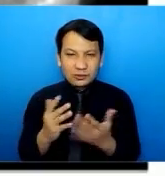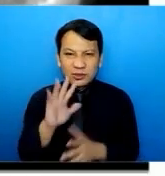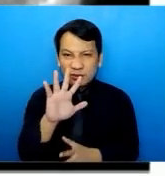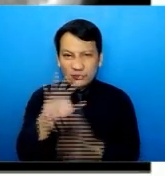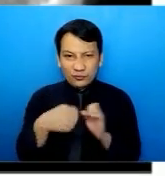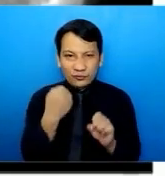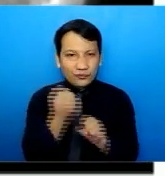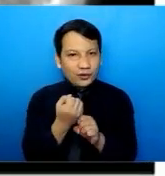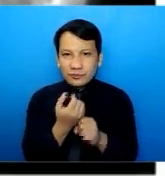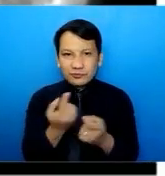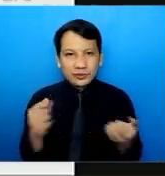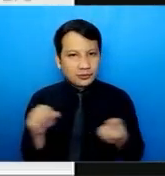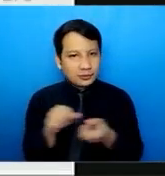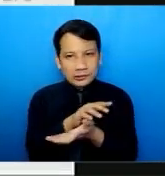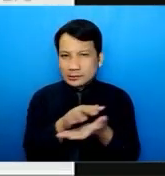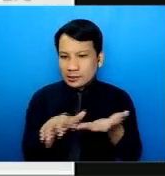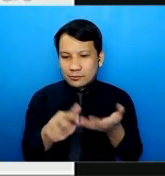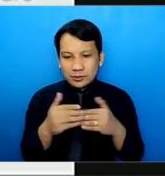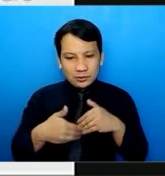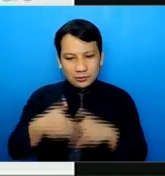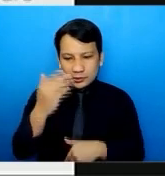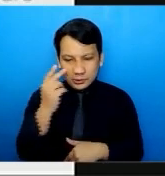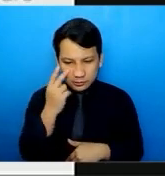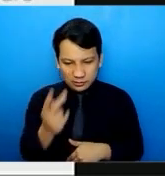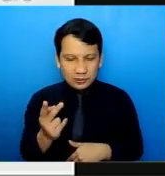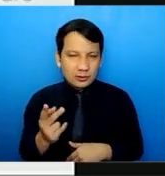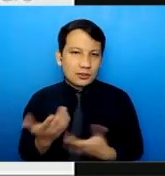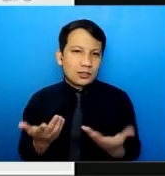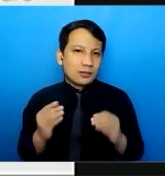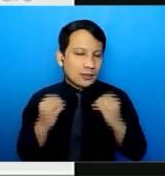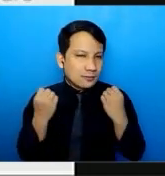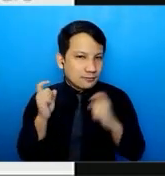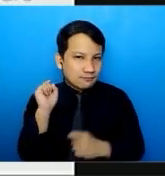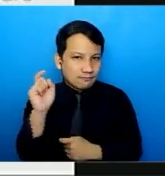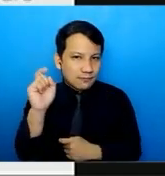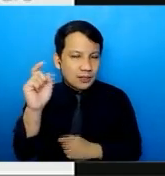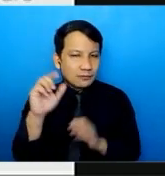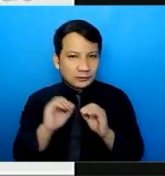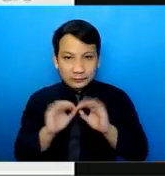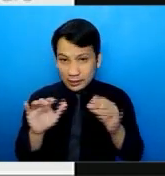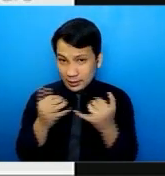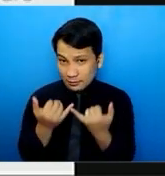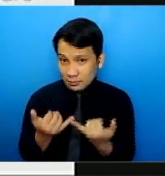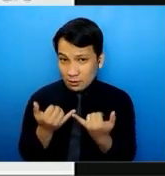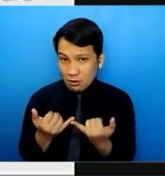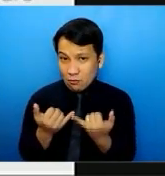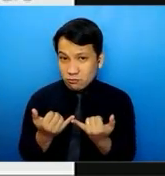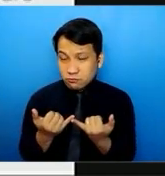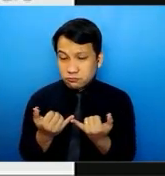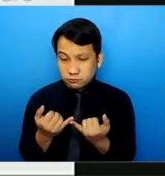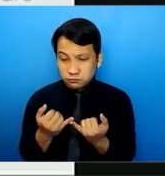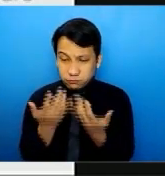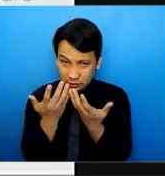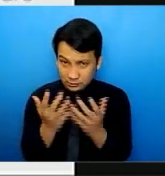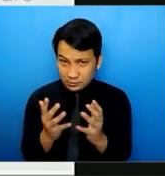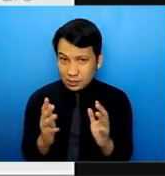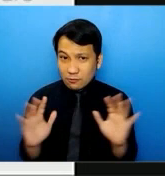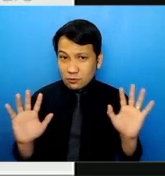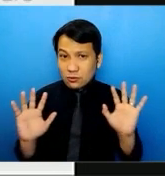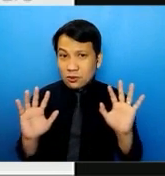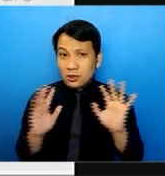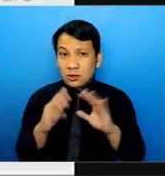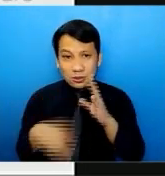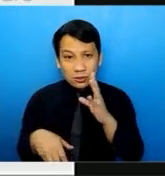5 years is visible and dramatic. And this time period is after, and therefore in addition to,